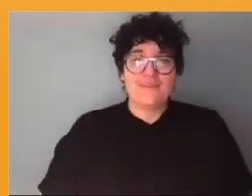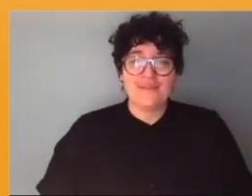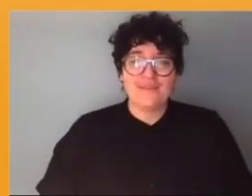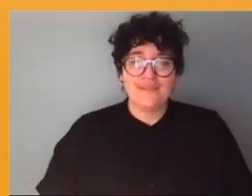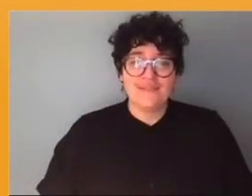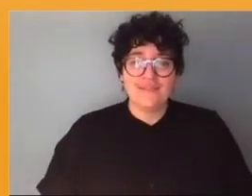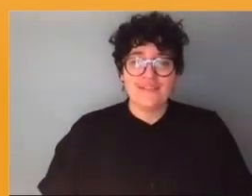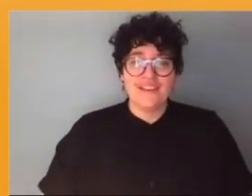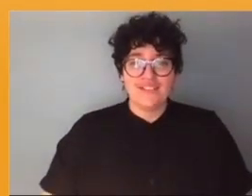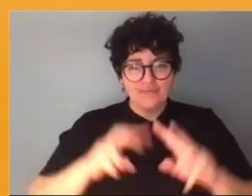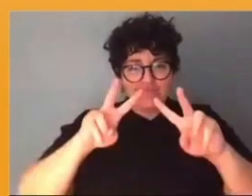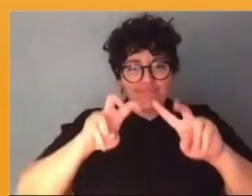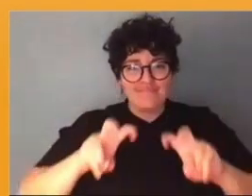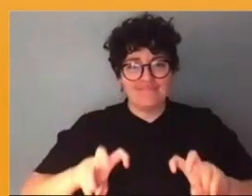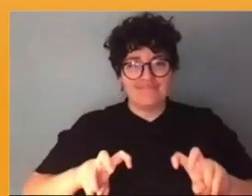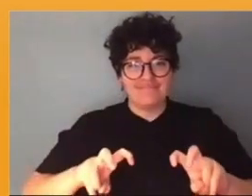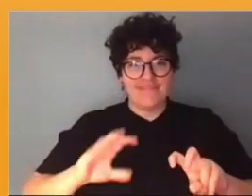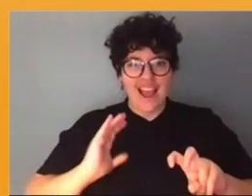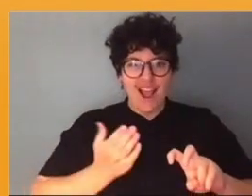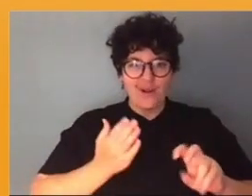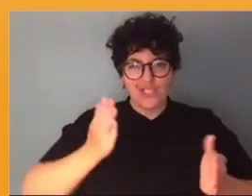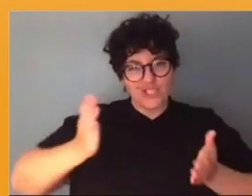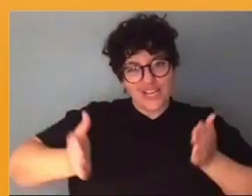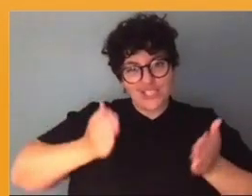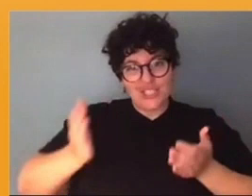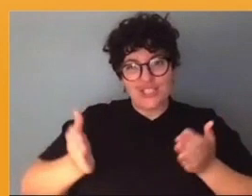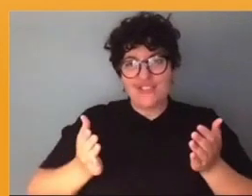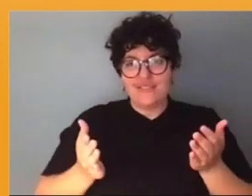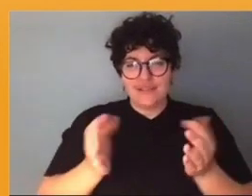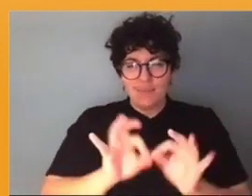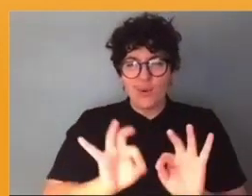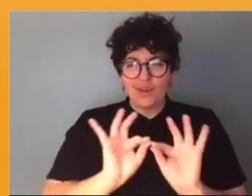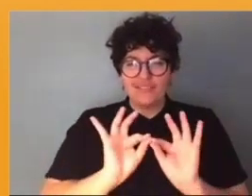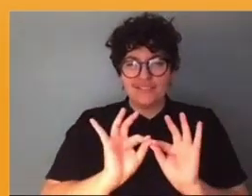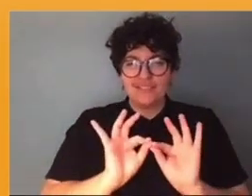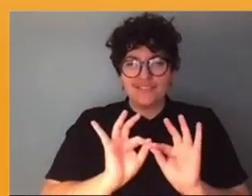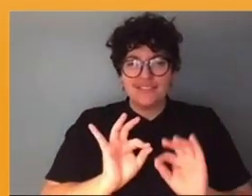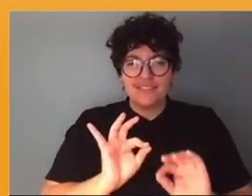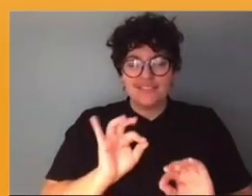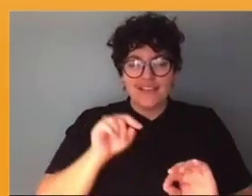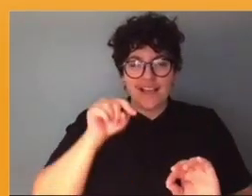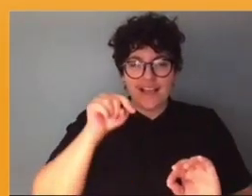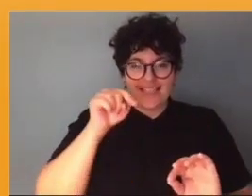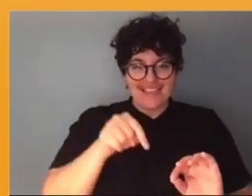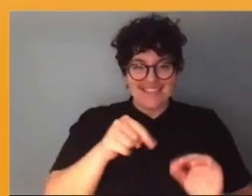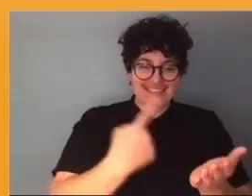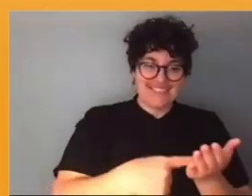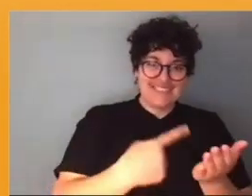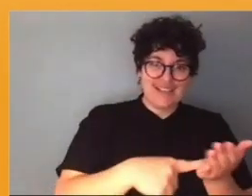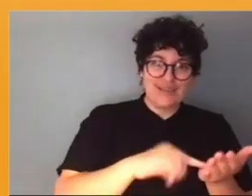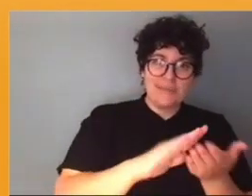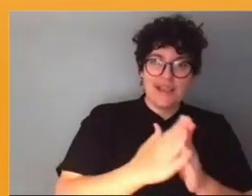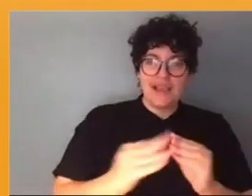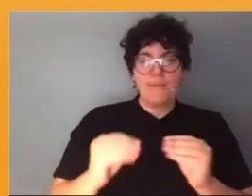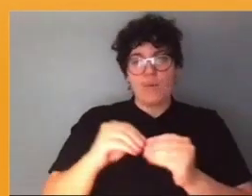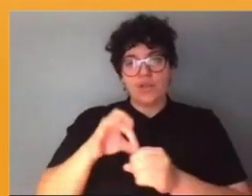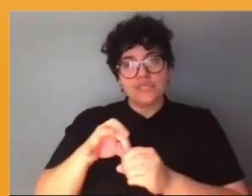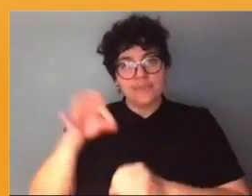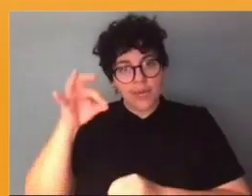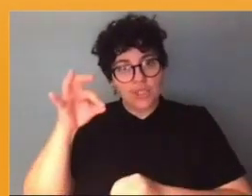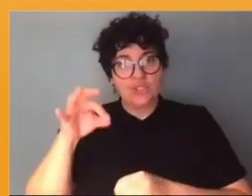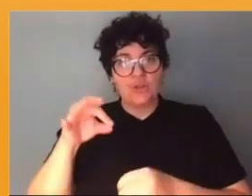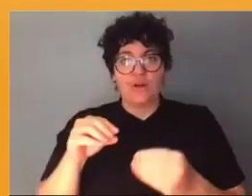think, is so important. And, you know, I know this discussion transitioned into something much more spiritual and much more, you